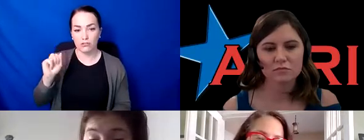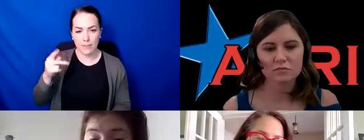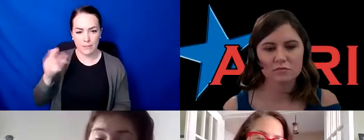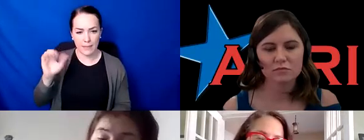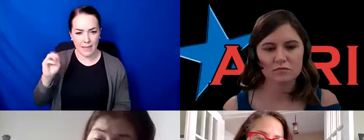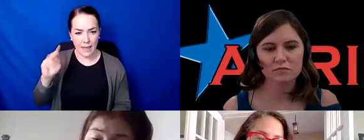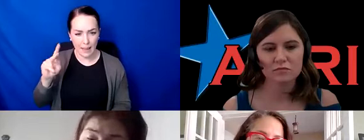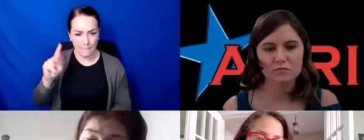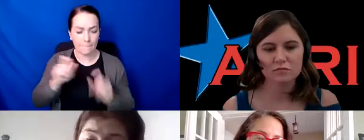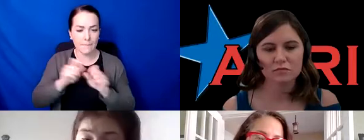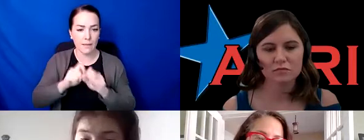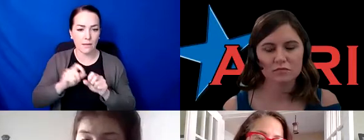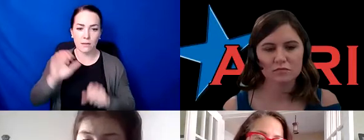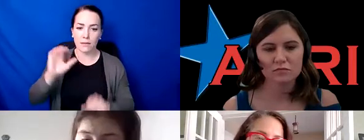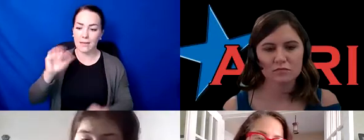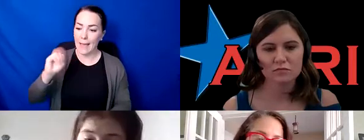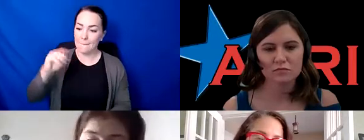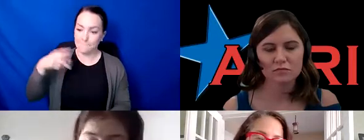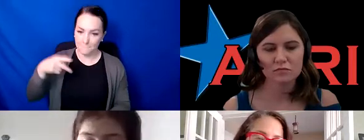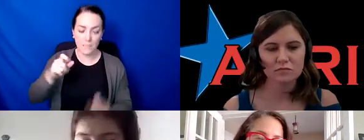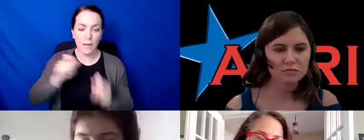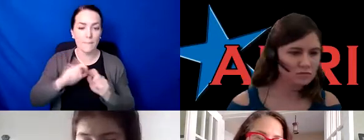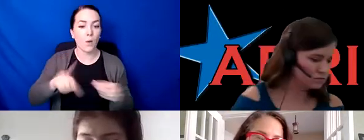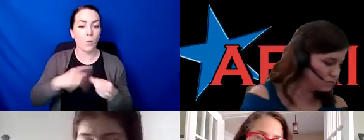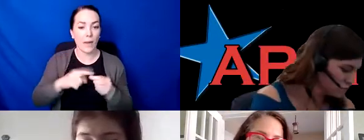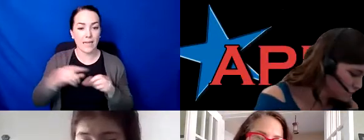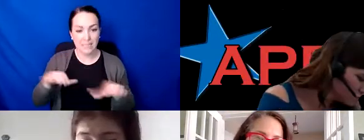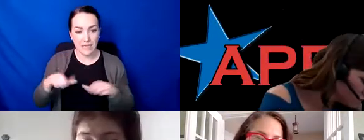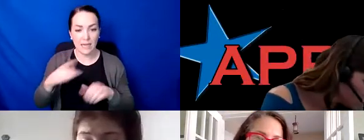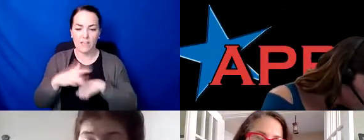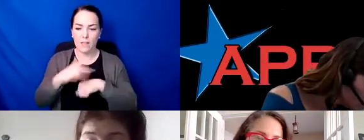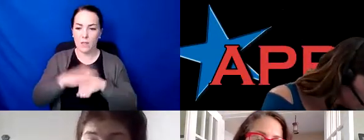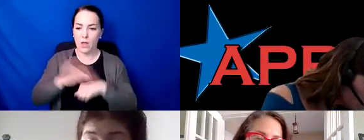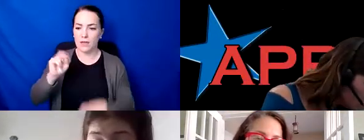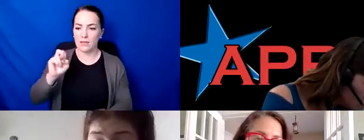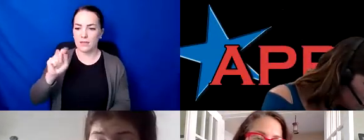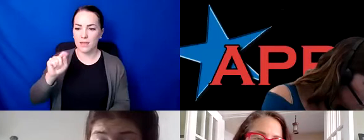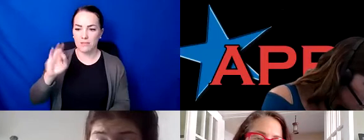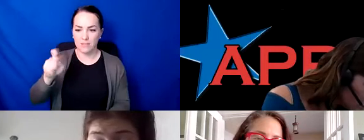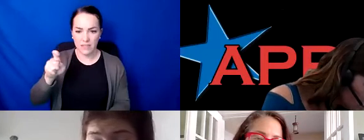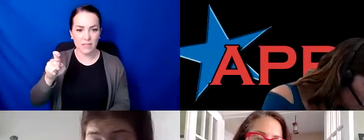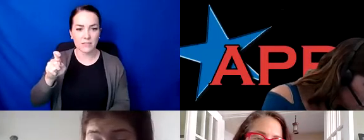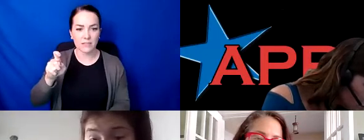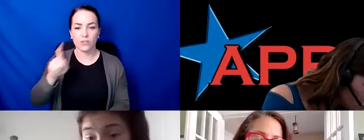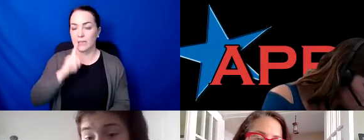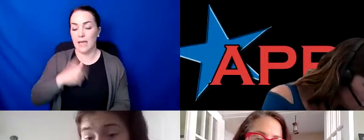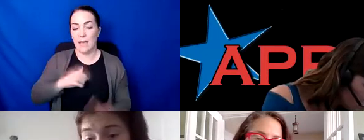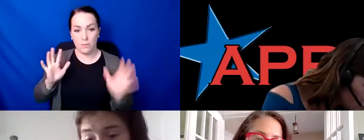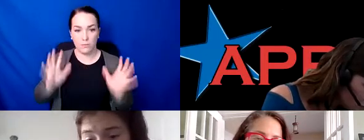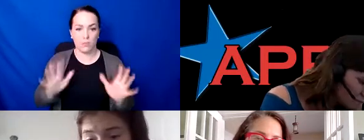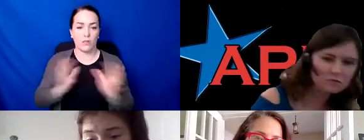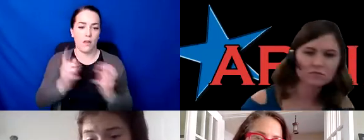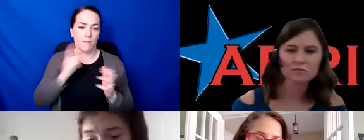did and being available on Netflix has really, like, I've pushed that a lot for youth. Like, have you watched this